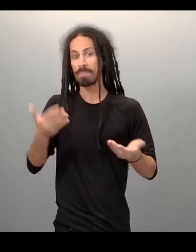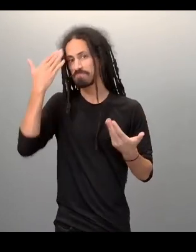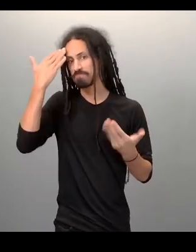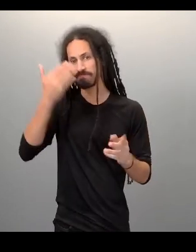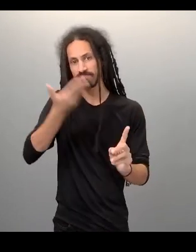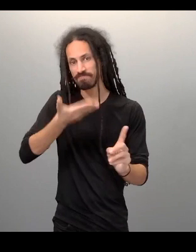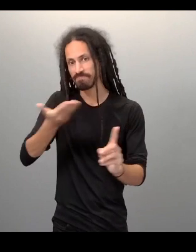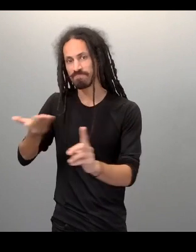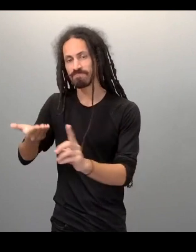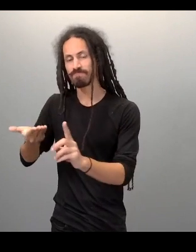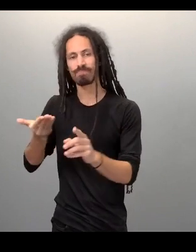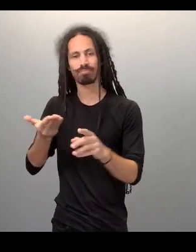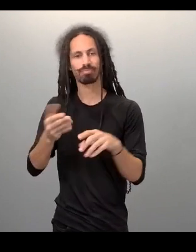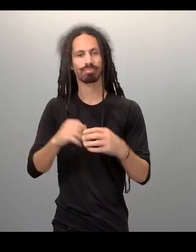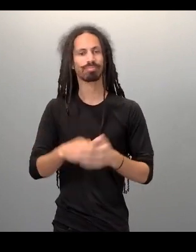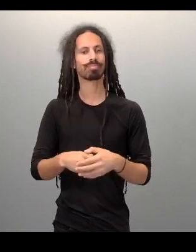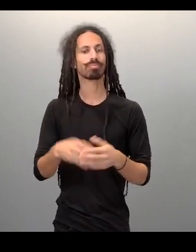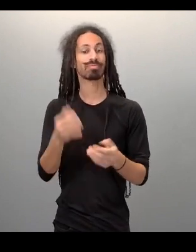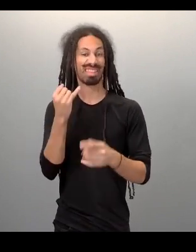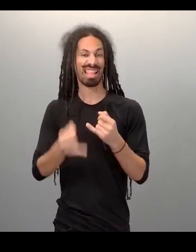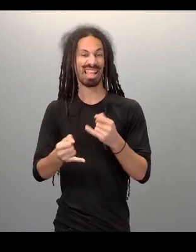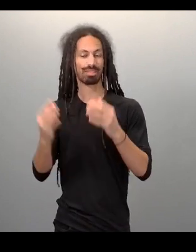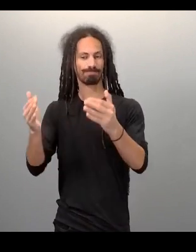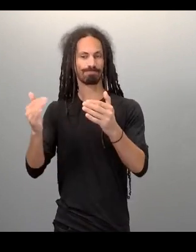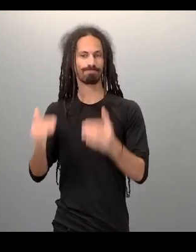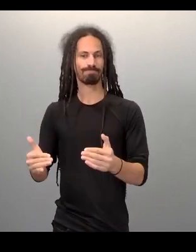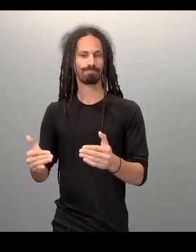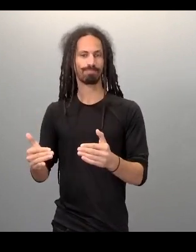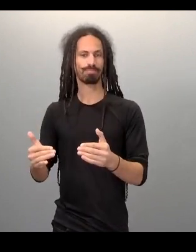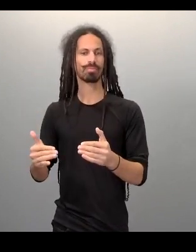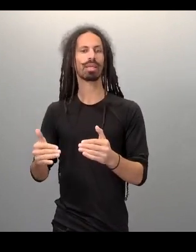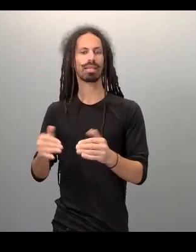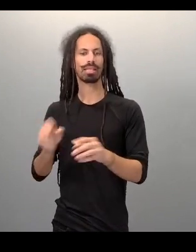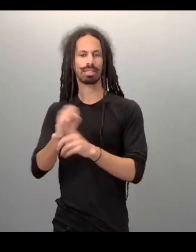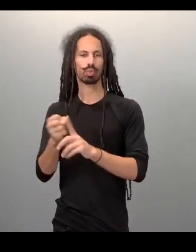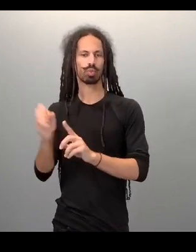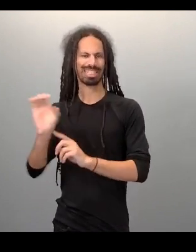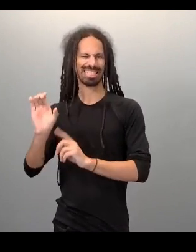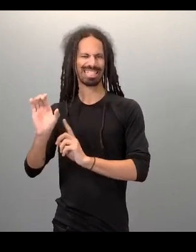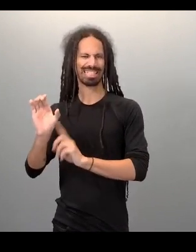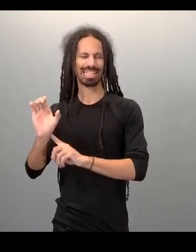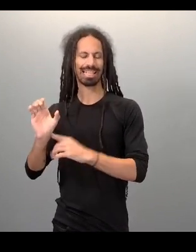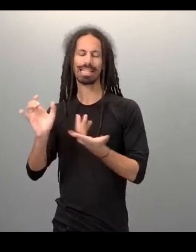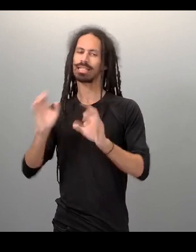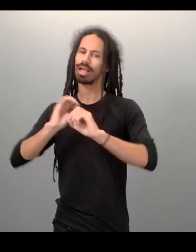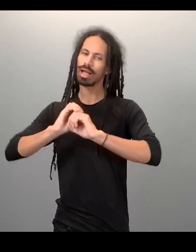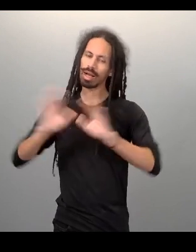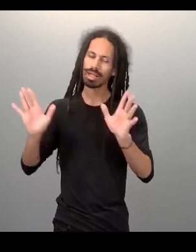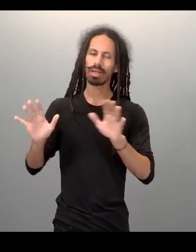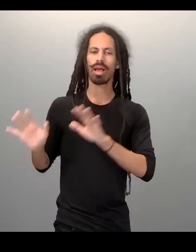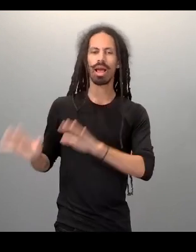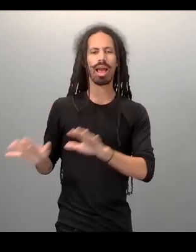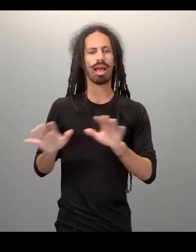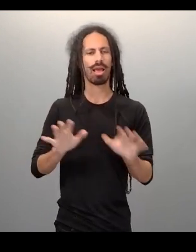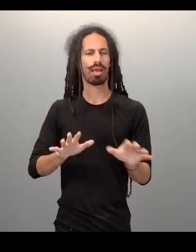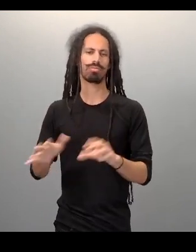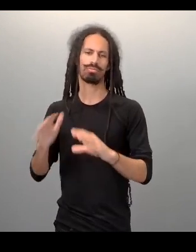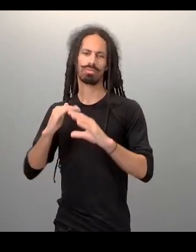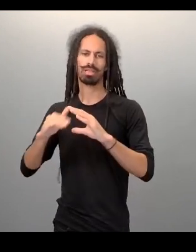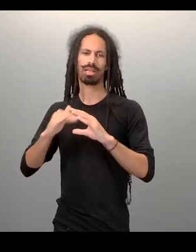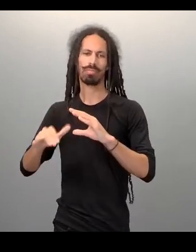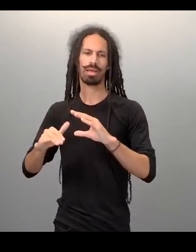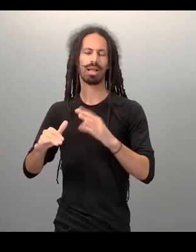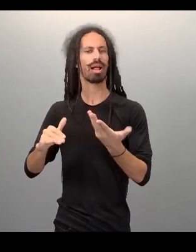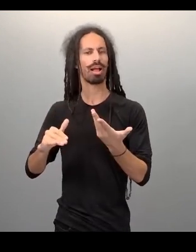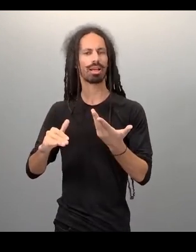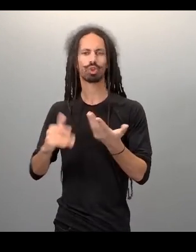And then lastly, situation C, which is very clearly a casual email. You need to set up a